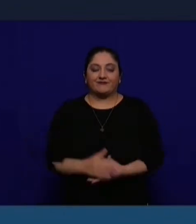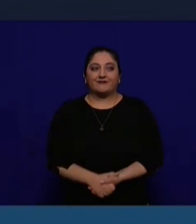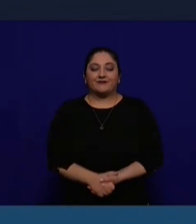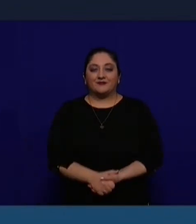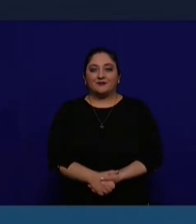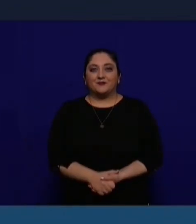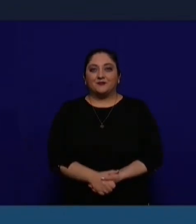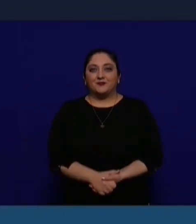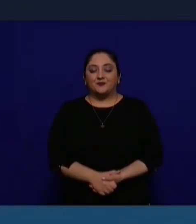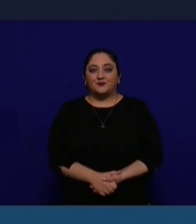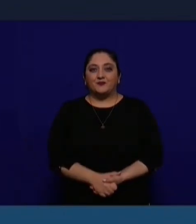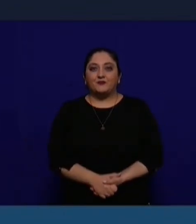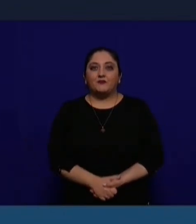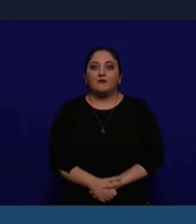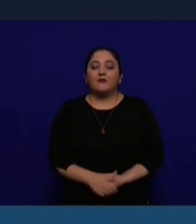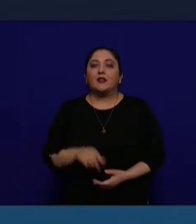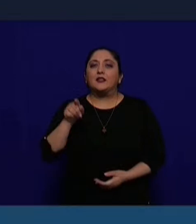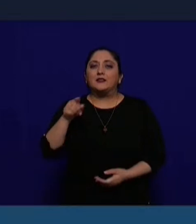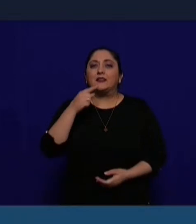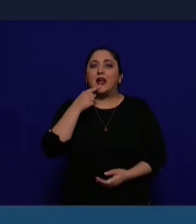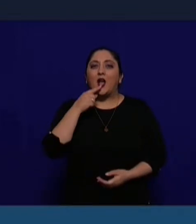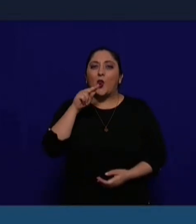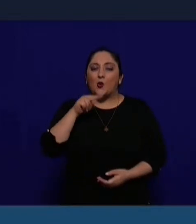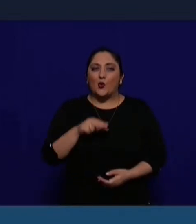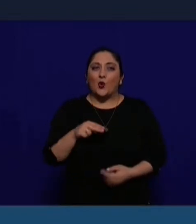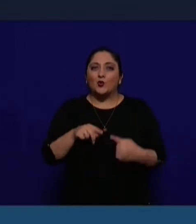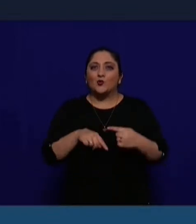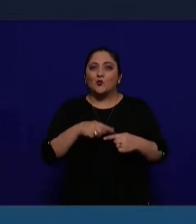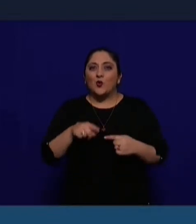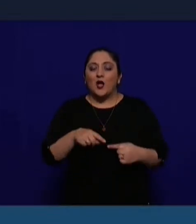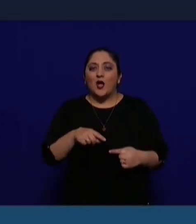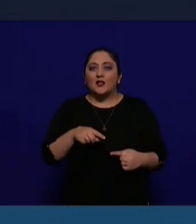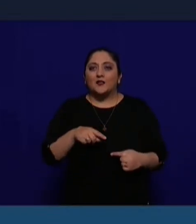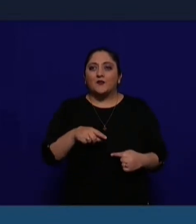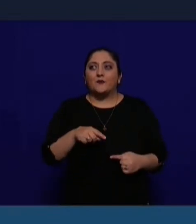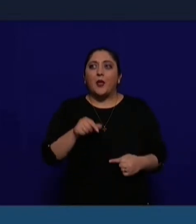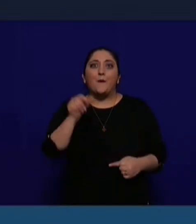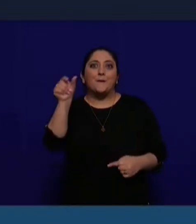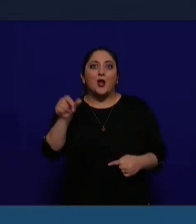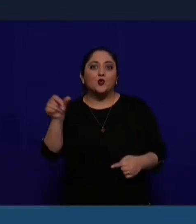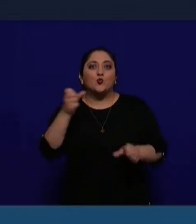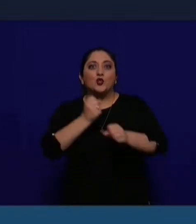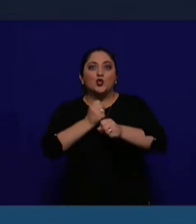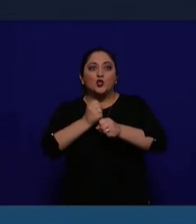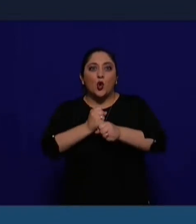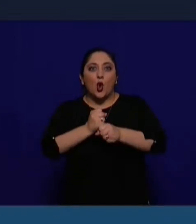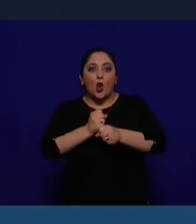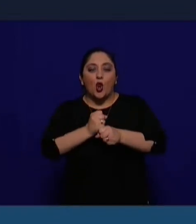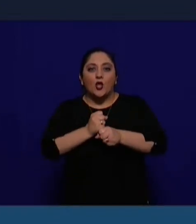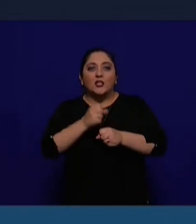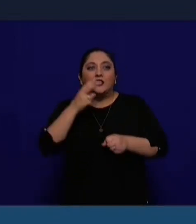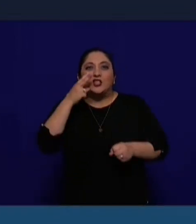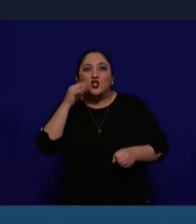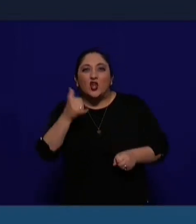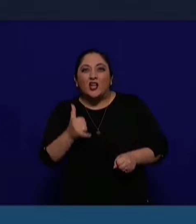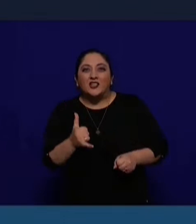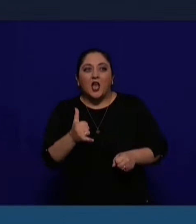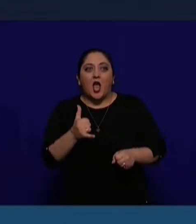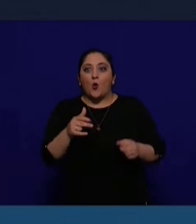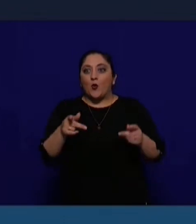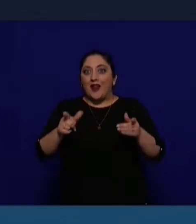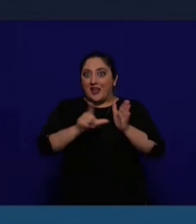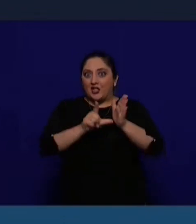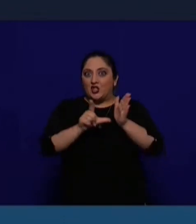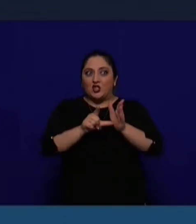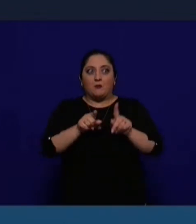Semmejt ukoll diversi entitajiet li bħalissa qegħdin jagħmlu l-enforcement ta' diversi liġijiet li ħarġu mill-Public Health